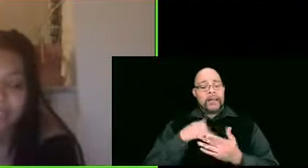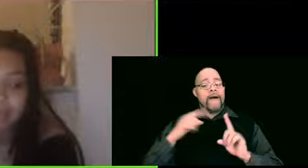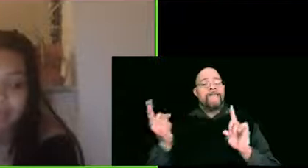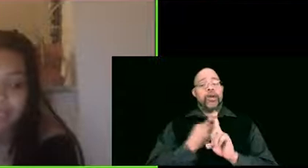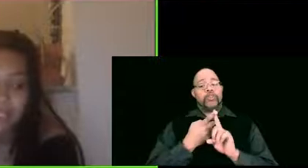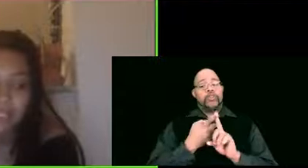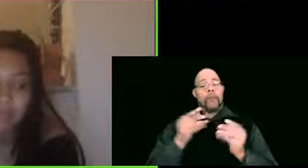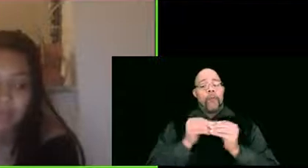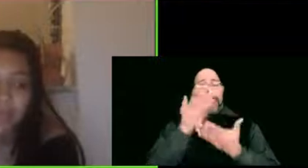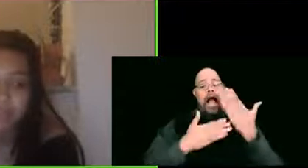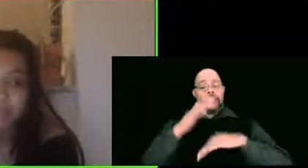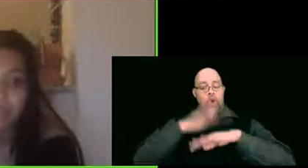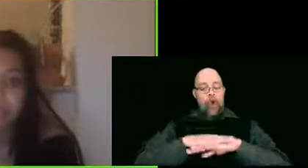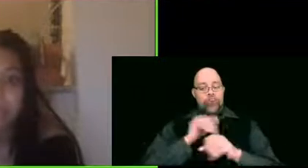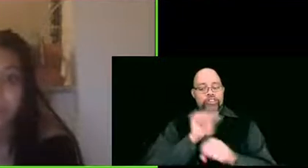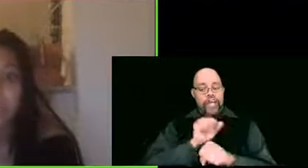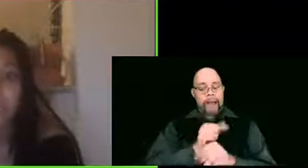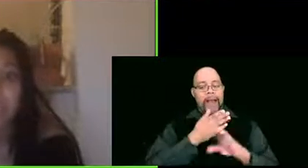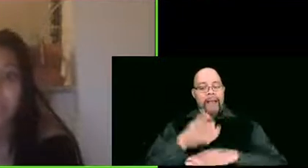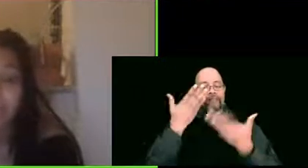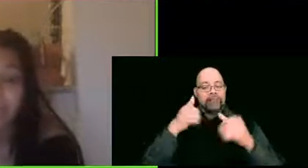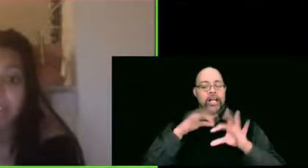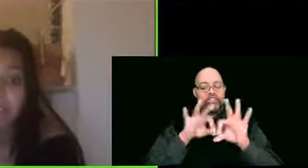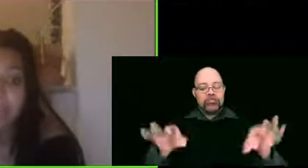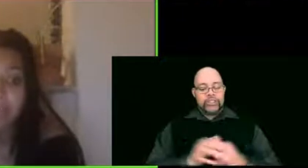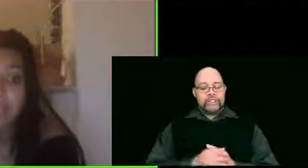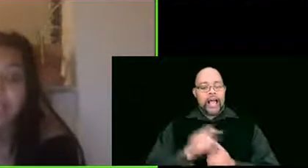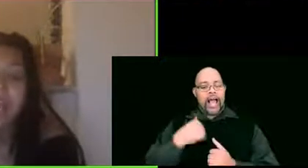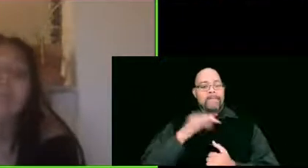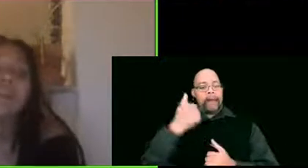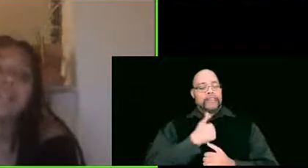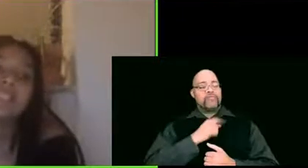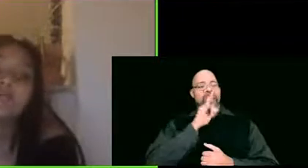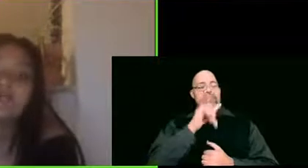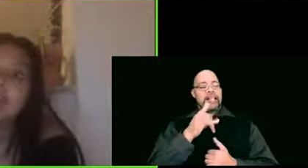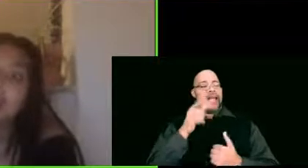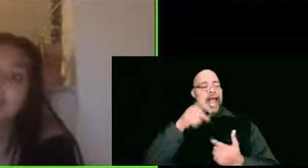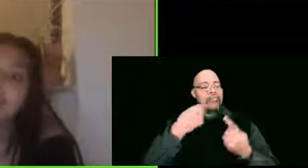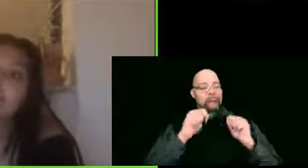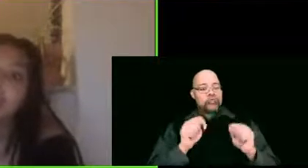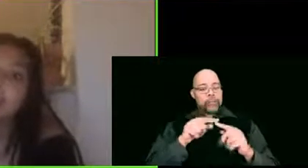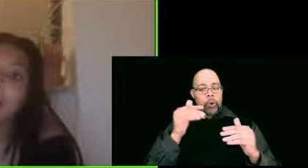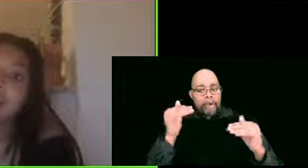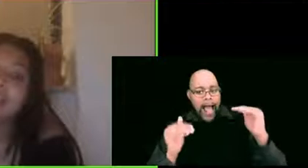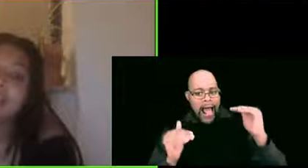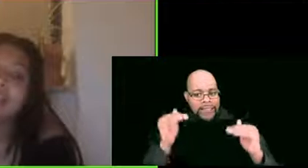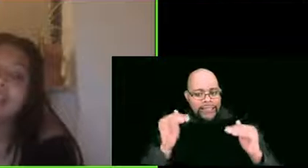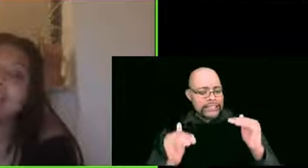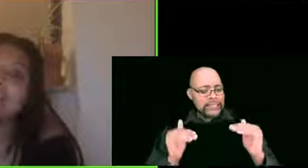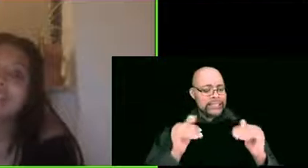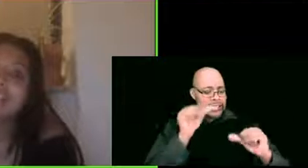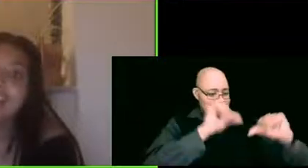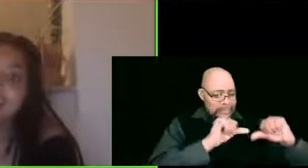me because it was my first kind of more hands-on field job after completing my degree. And I found myself really having to try and